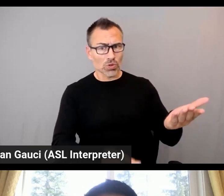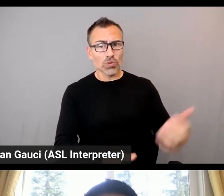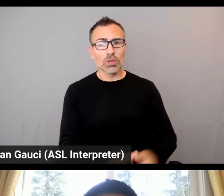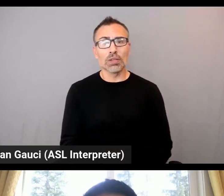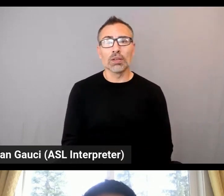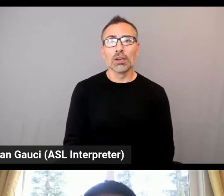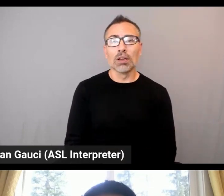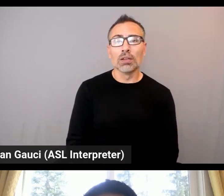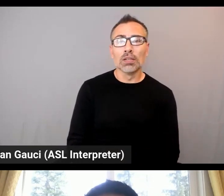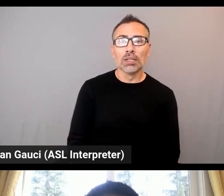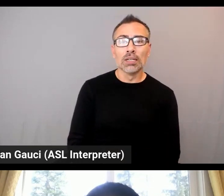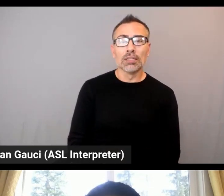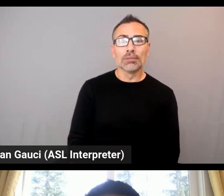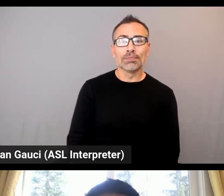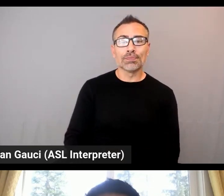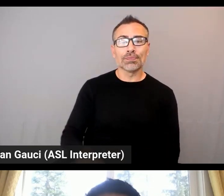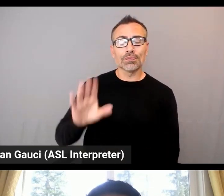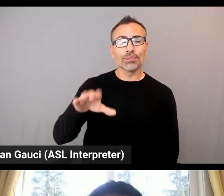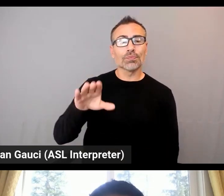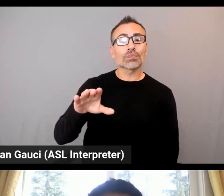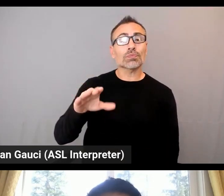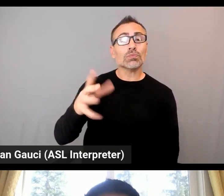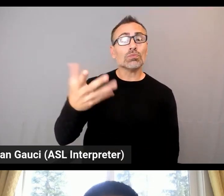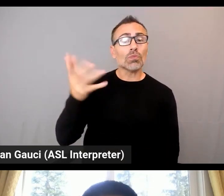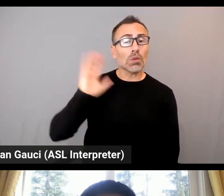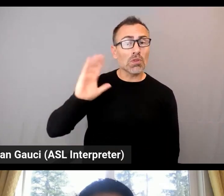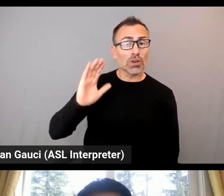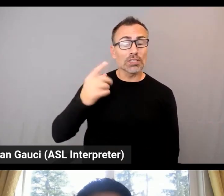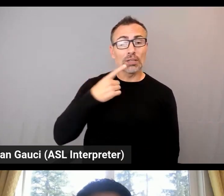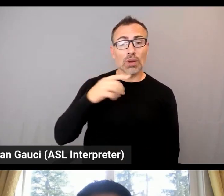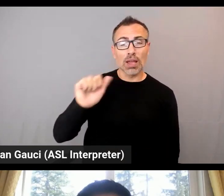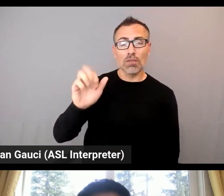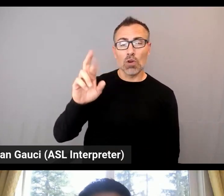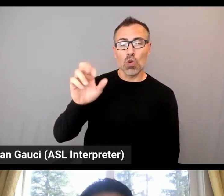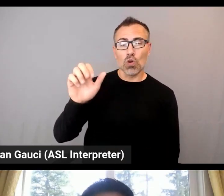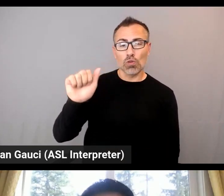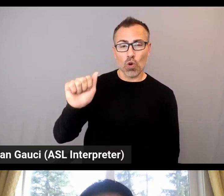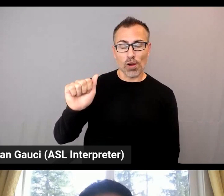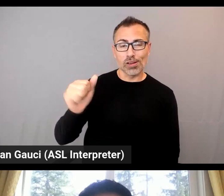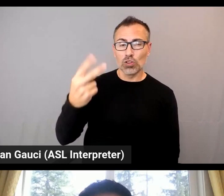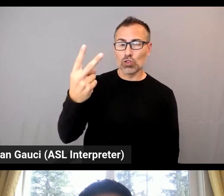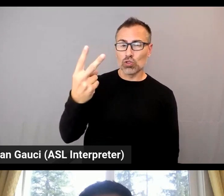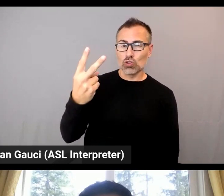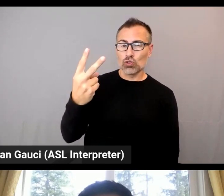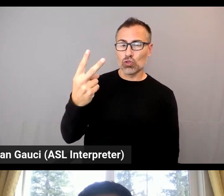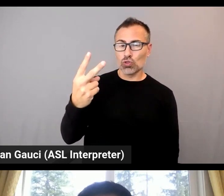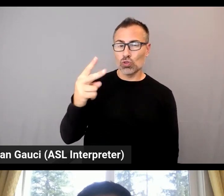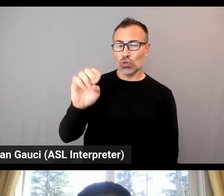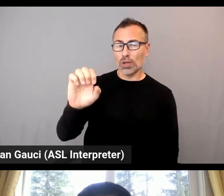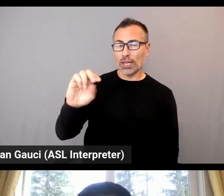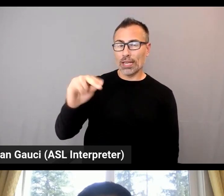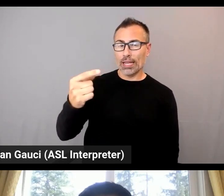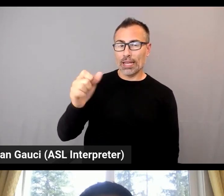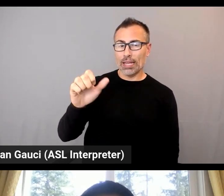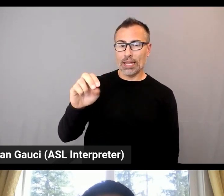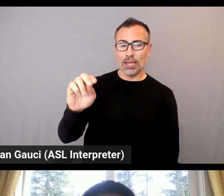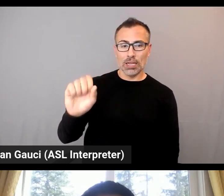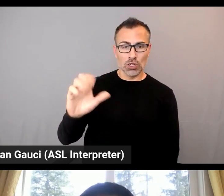said, Aurora, or there are 2 Aurora engines within Amazon relational database